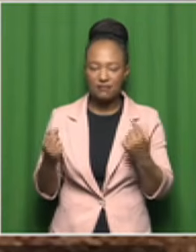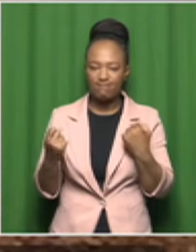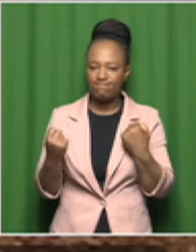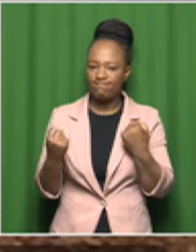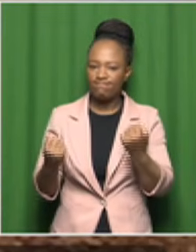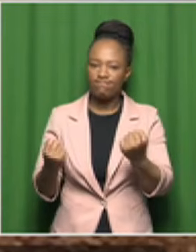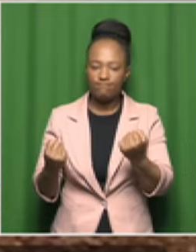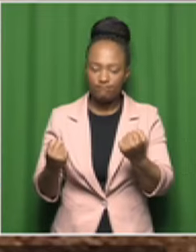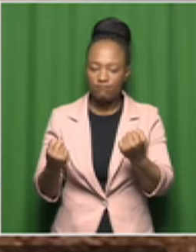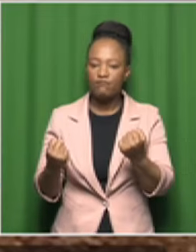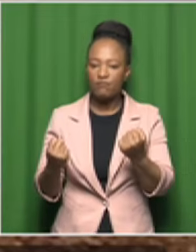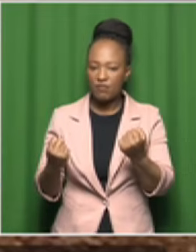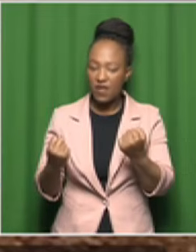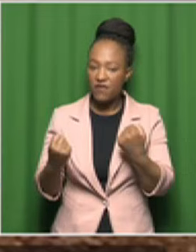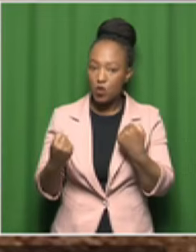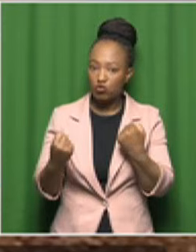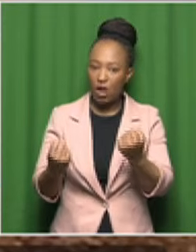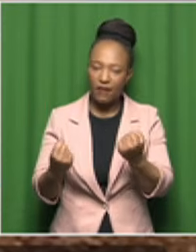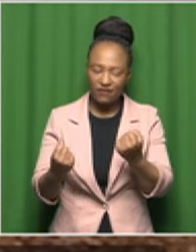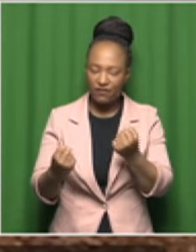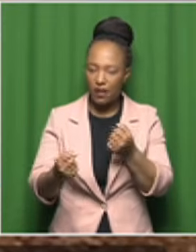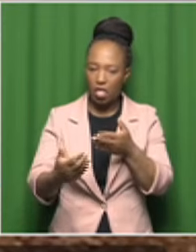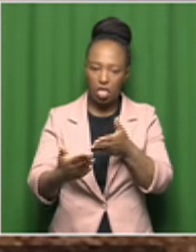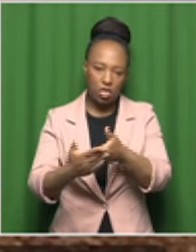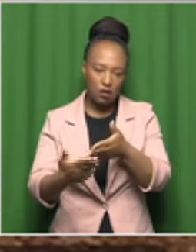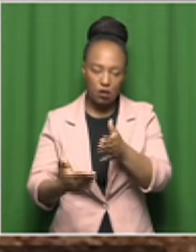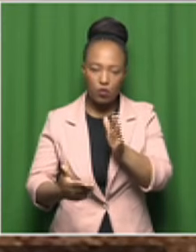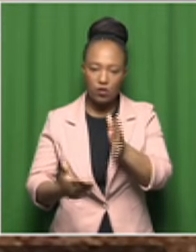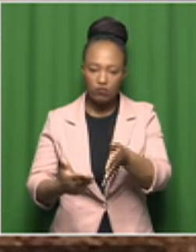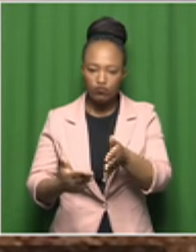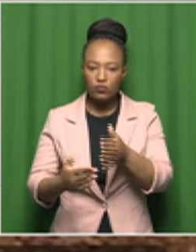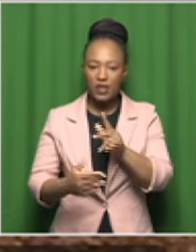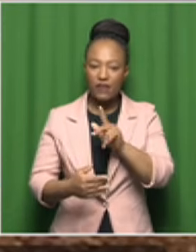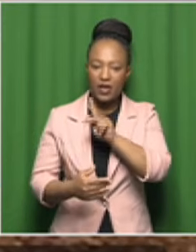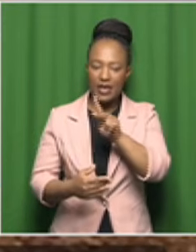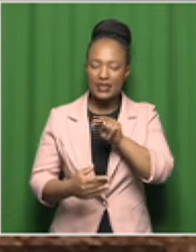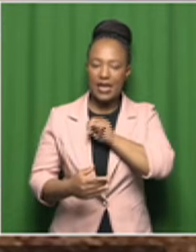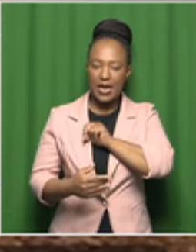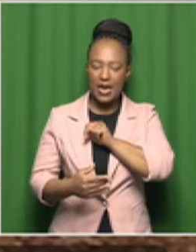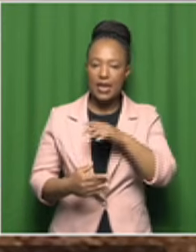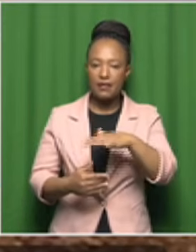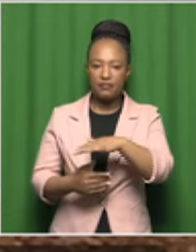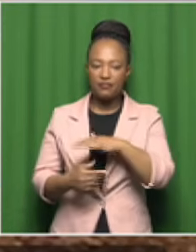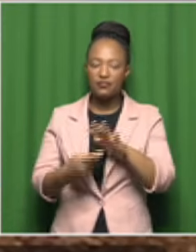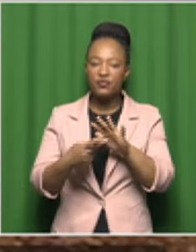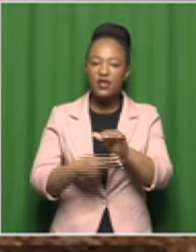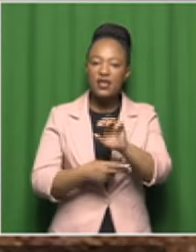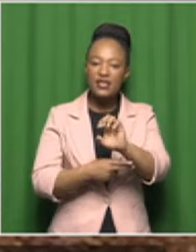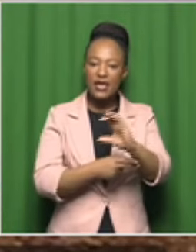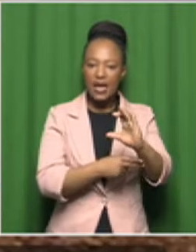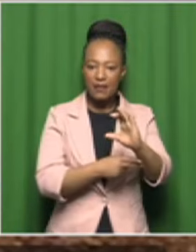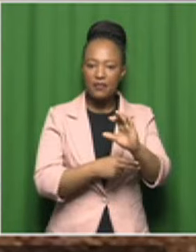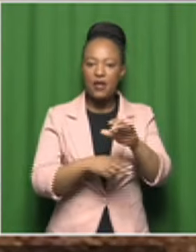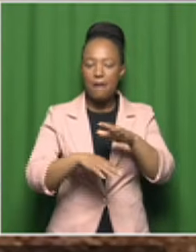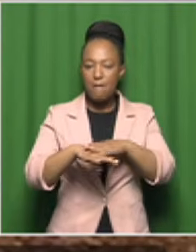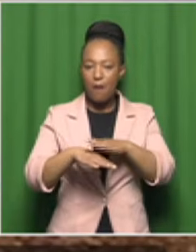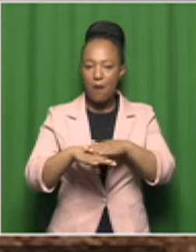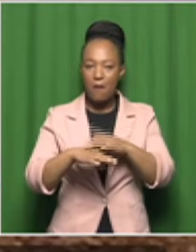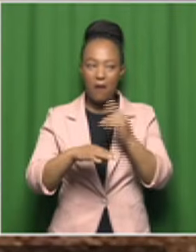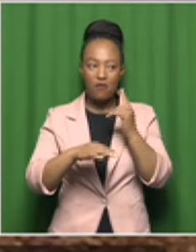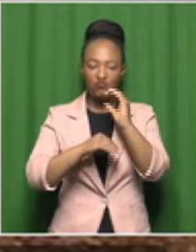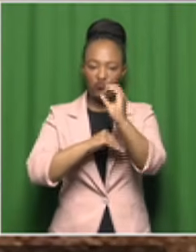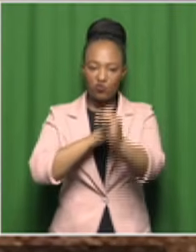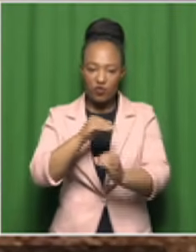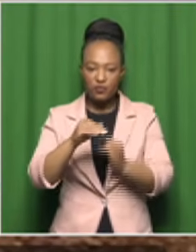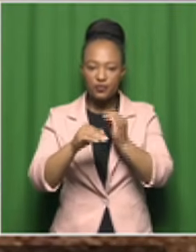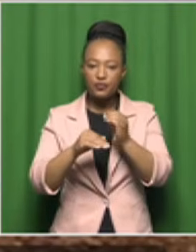be asking for trouble. Very heavy snow in that part of KZN. Heavy as well in the Eastern Cape, more snow overnight. We saw Penhook Pass